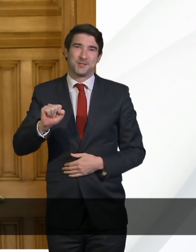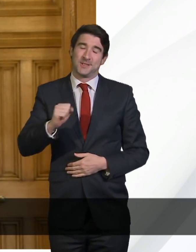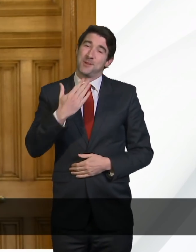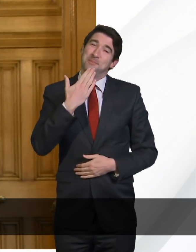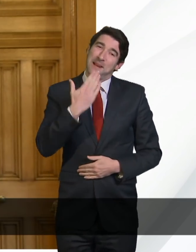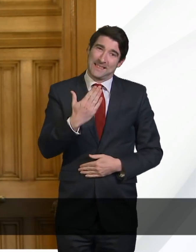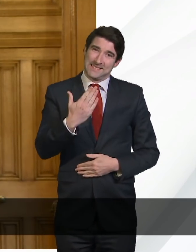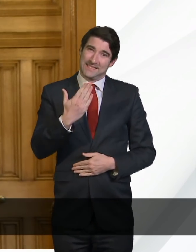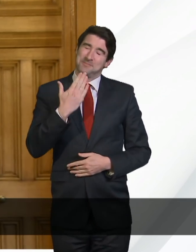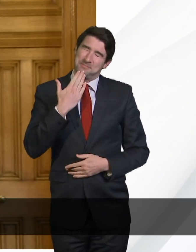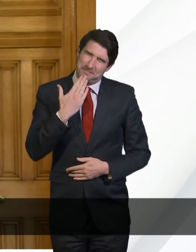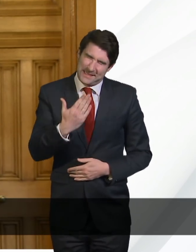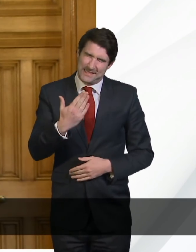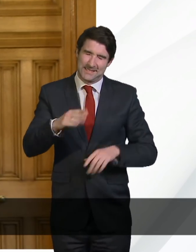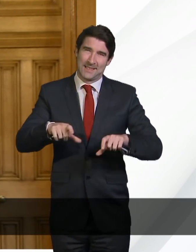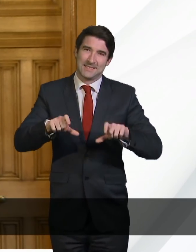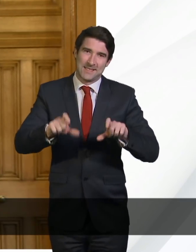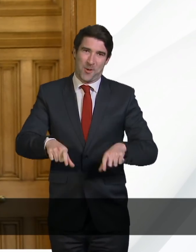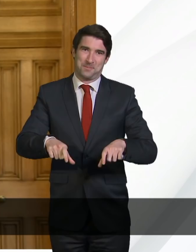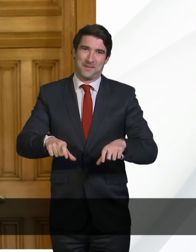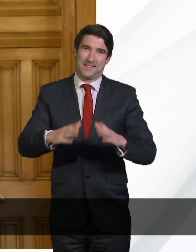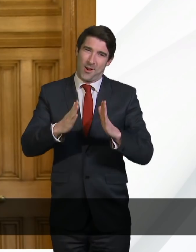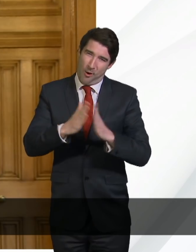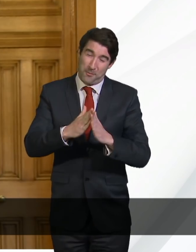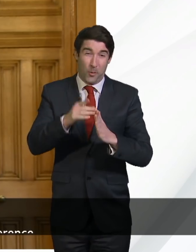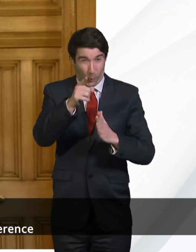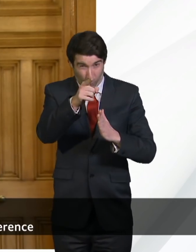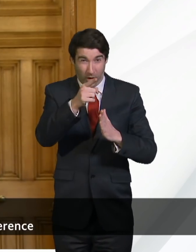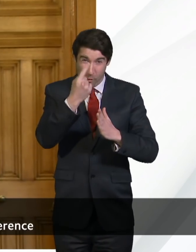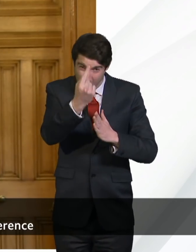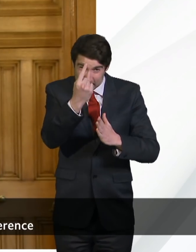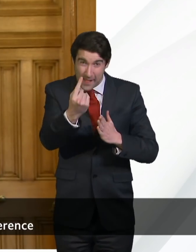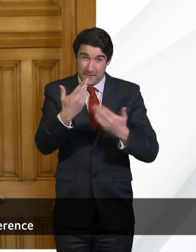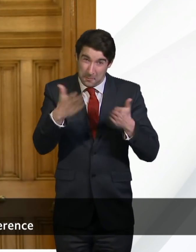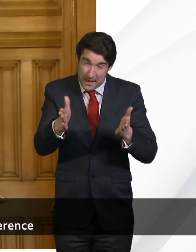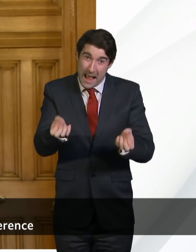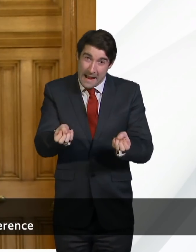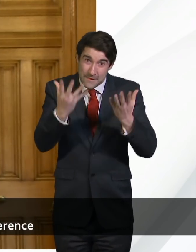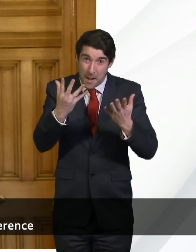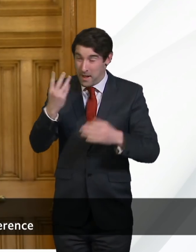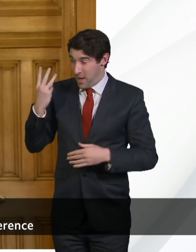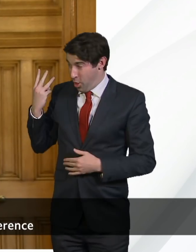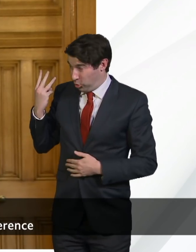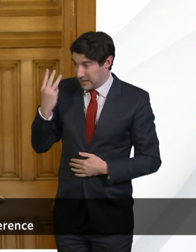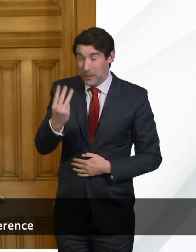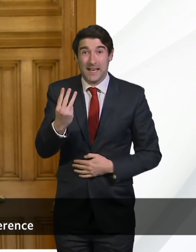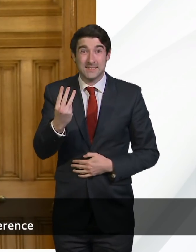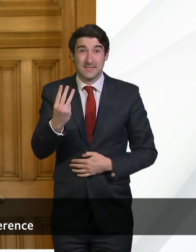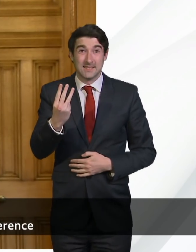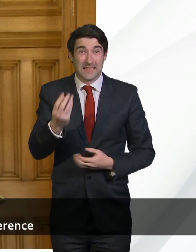lives. After all the efforts that everyone's made, after all the sacrifices so many people have made, let's not ruin it